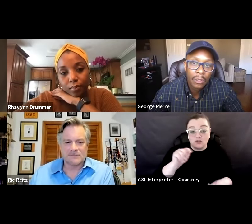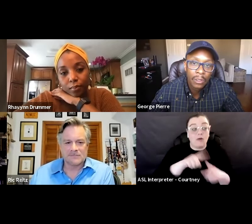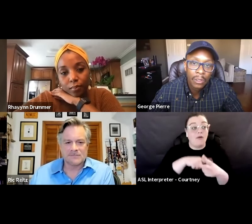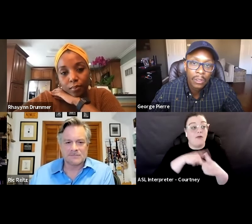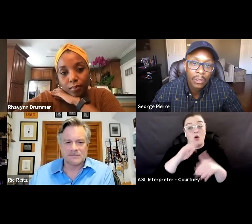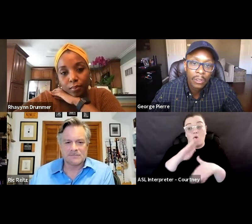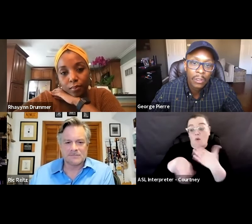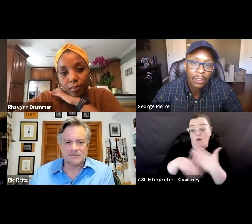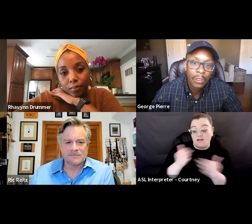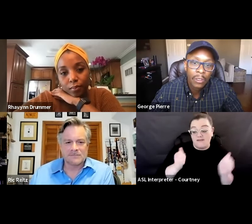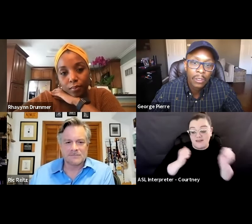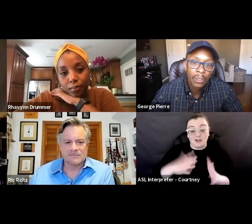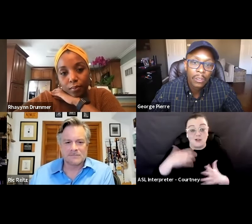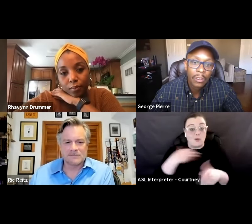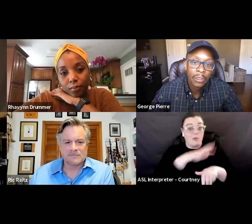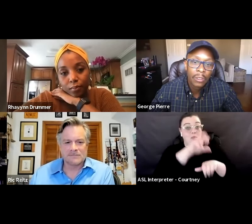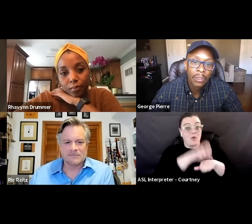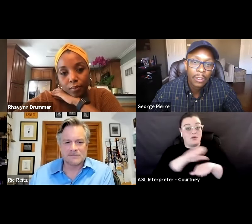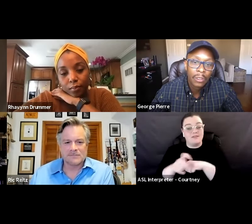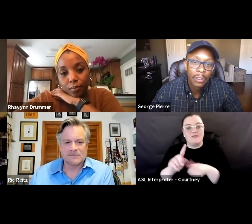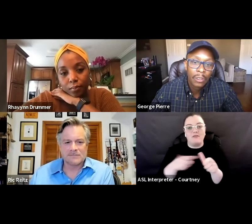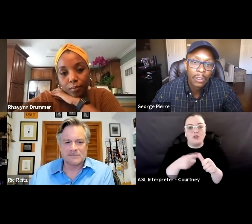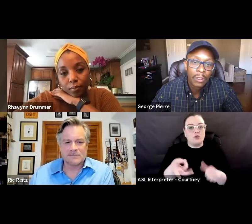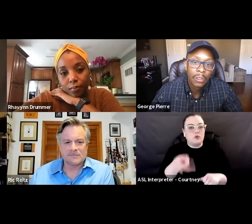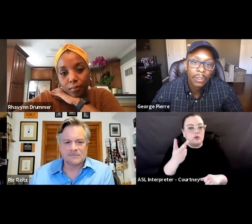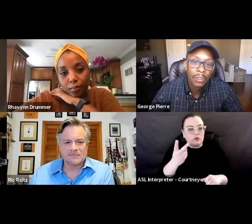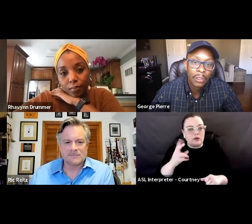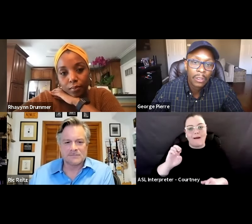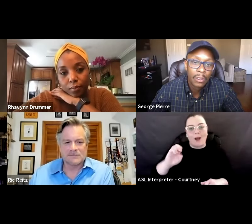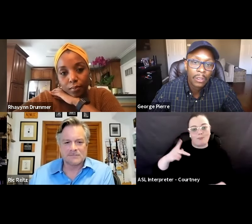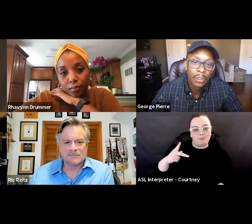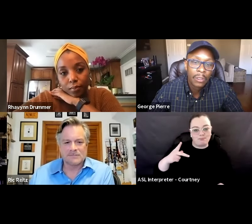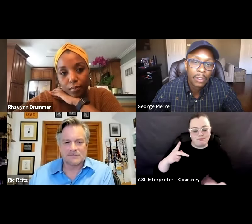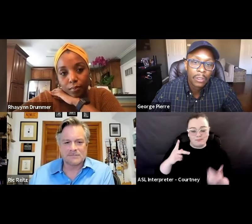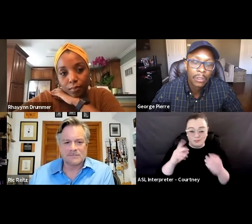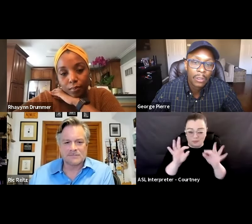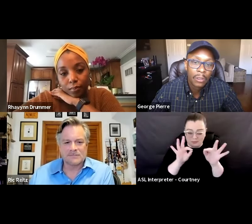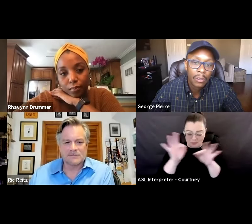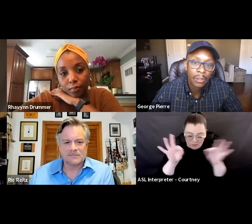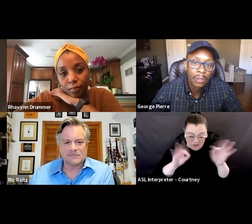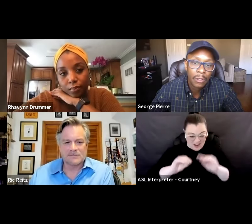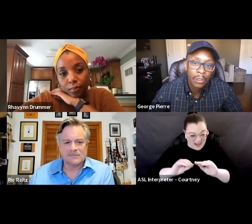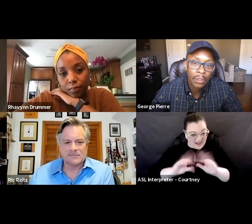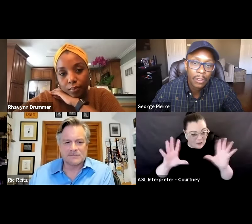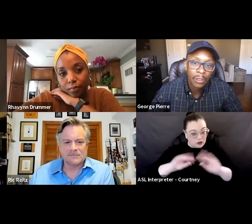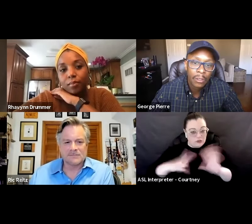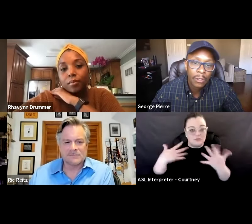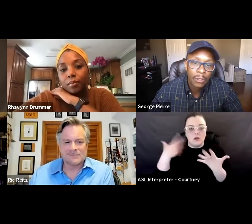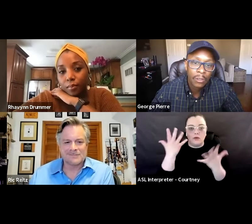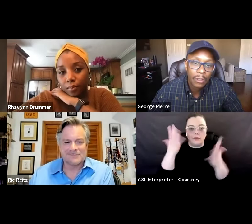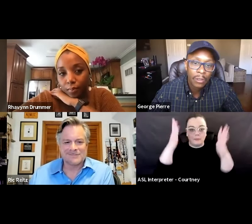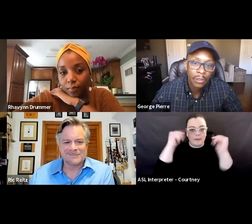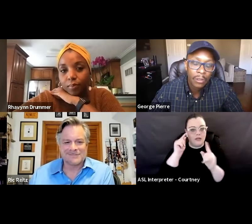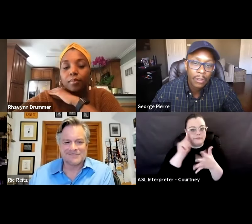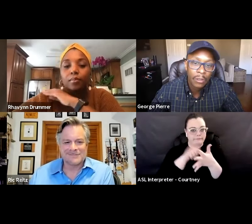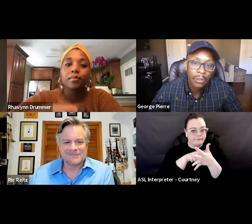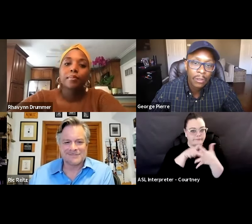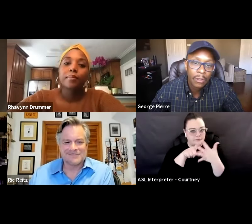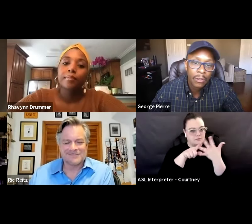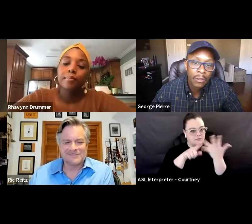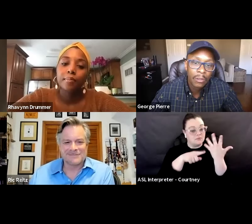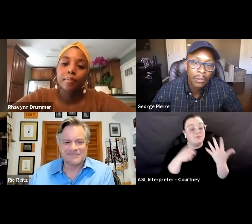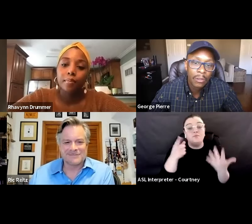2 episodes, making it so clear to them what is expected. And what's